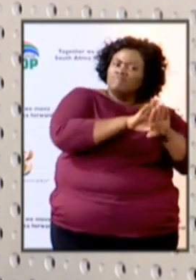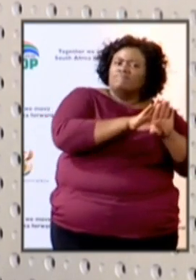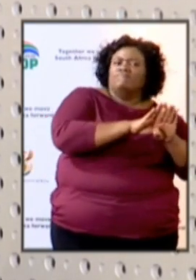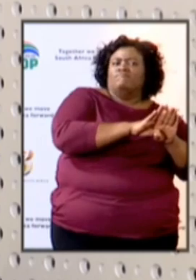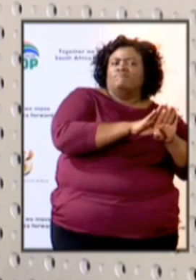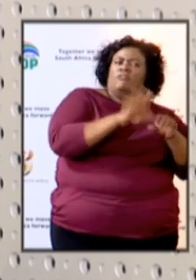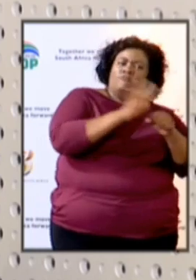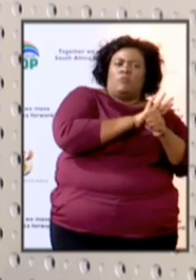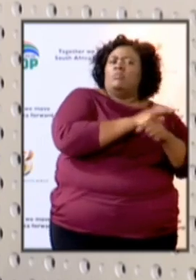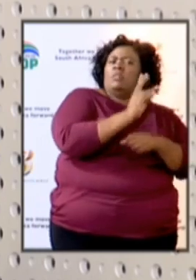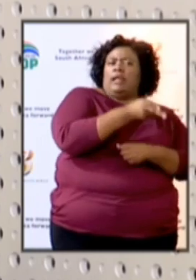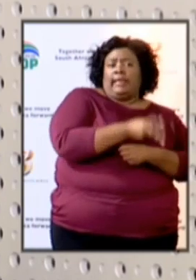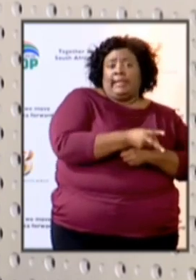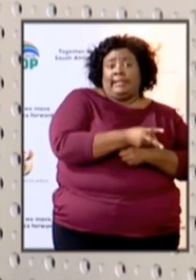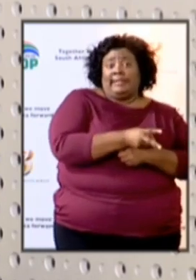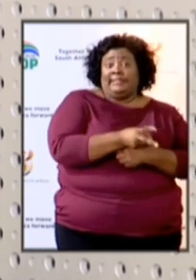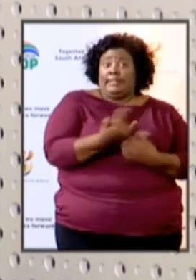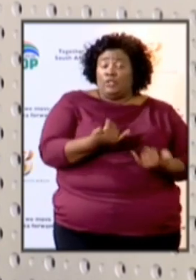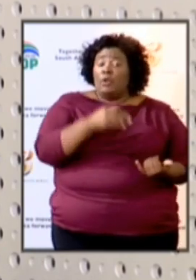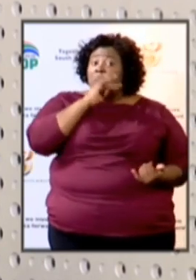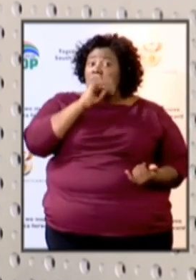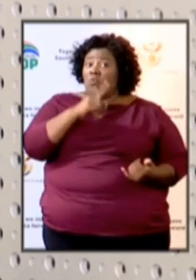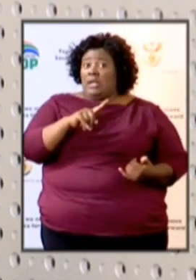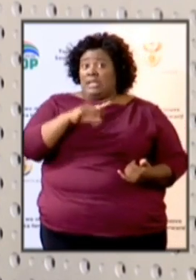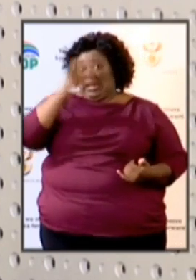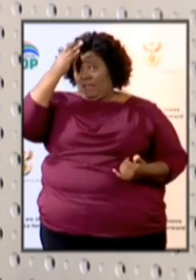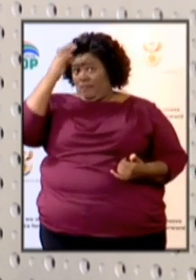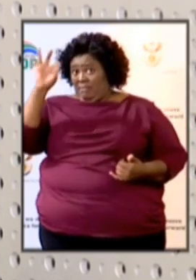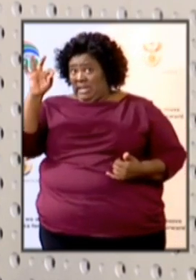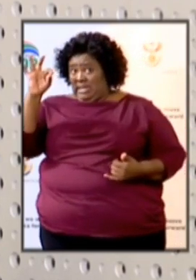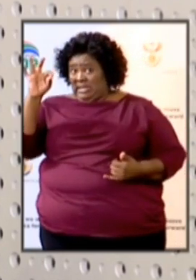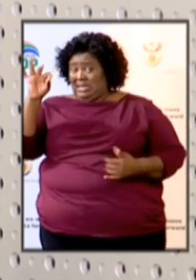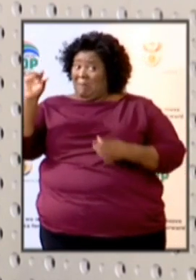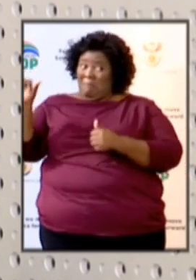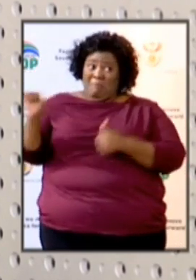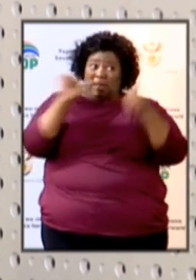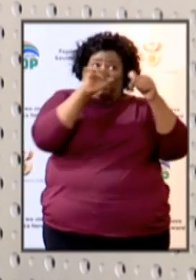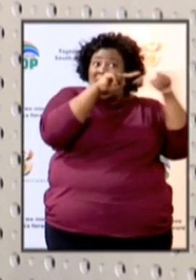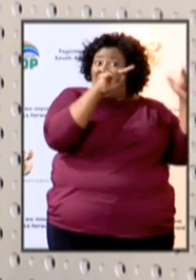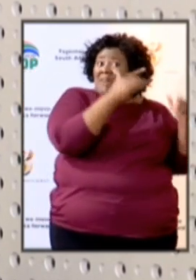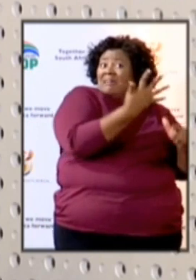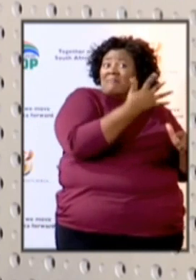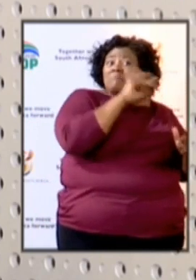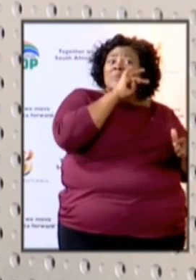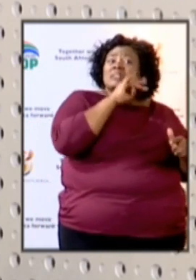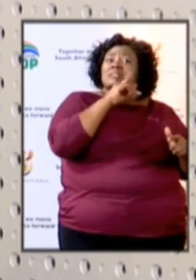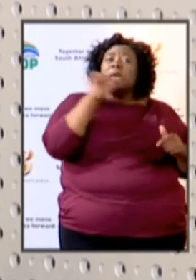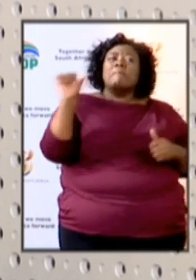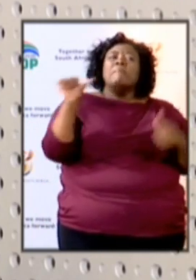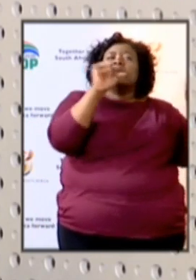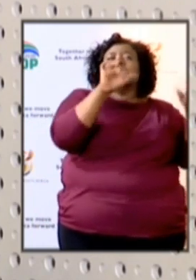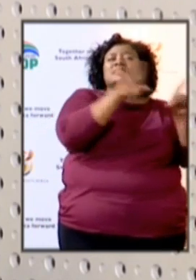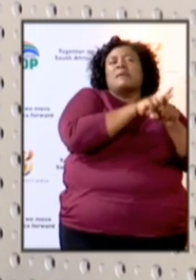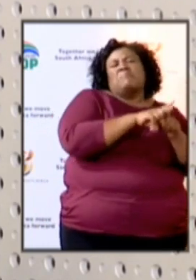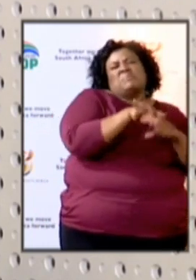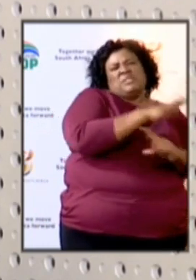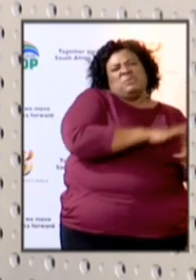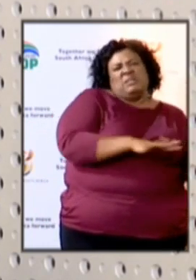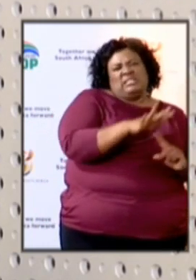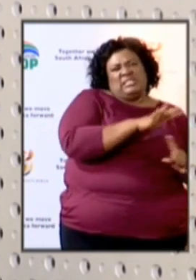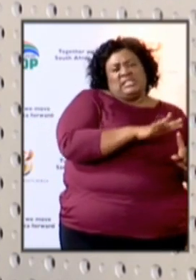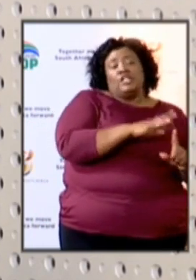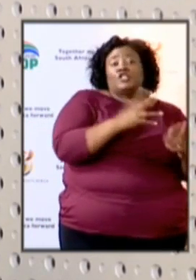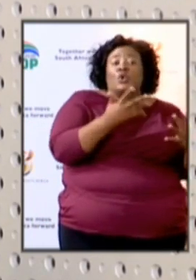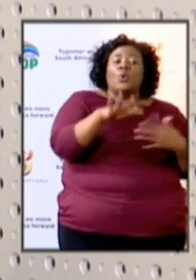5 manje uma uhulumeni ebuyela ku level 5 kusho ukuthi sibuyela kulesa simo sokuqala indawo ke